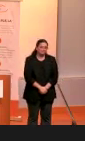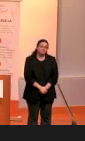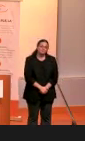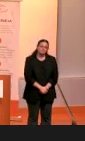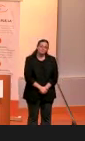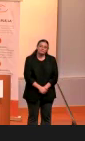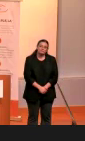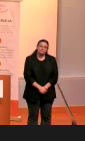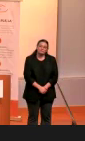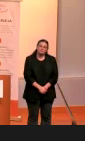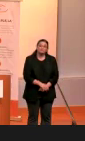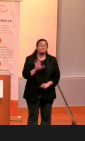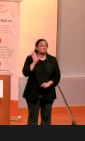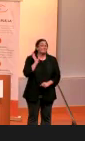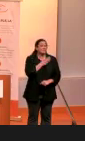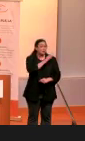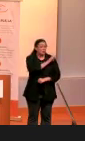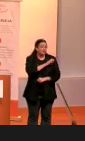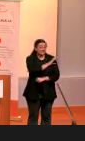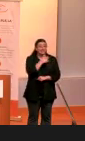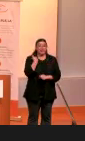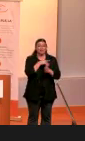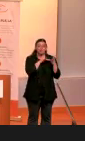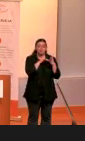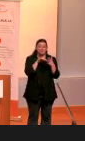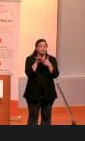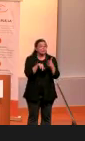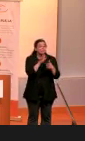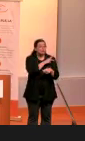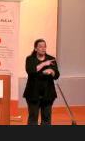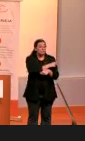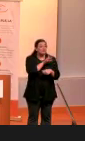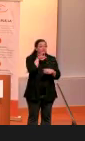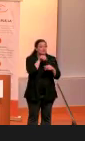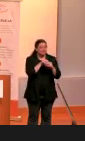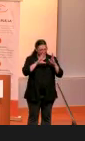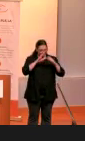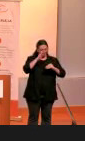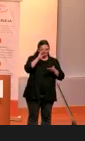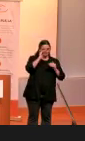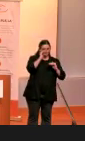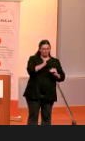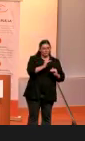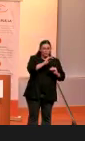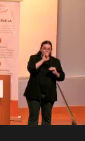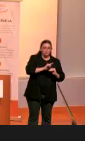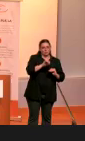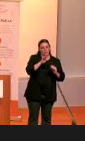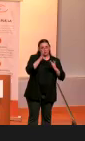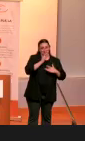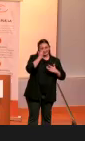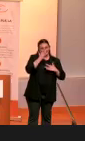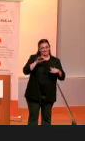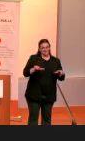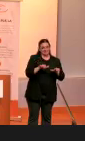And this was a study we did in our own clinic. And we found that patients who were in that low disease activity and low prednisone